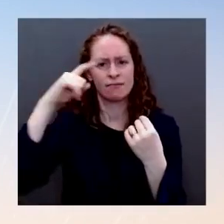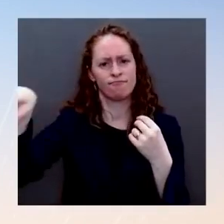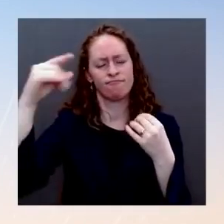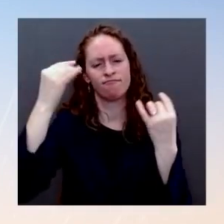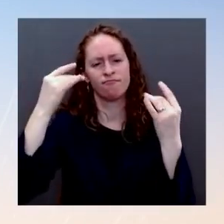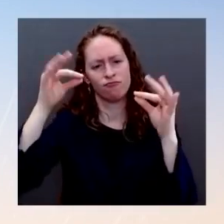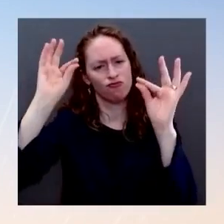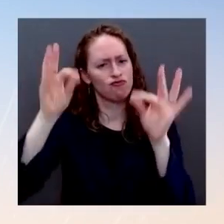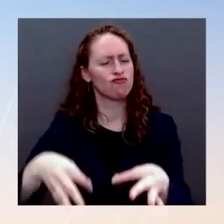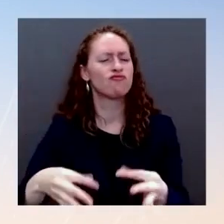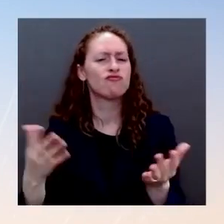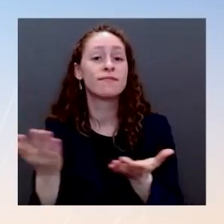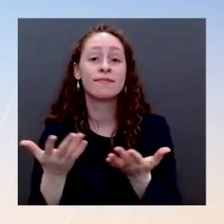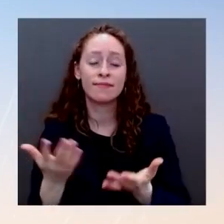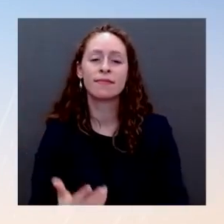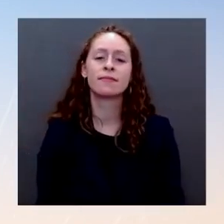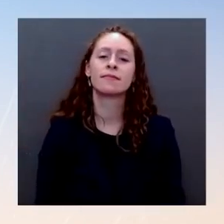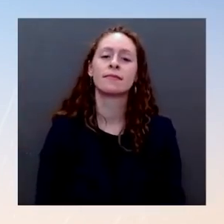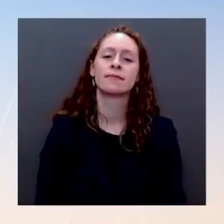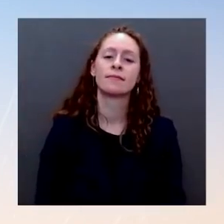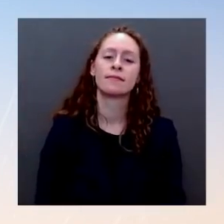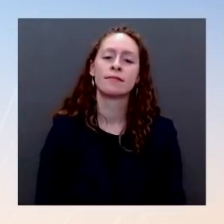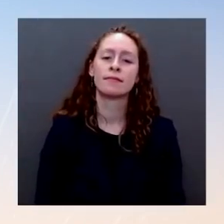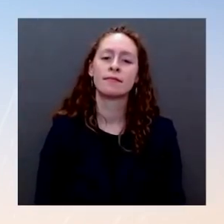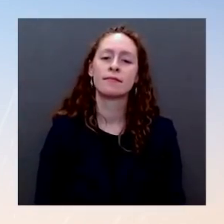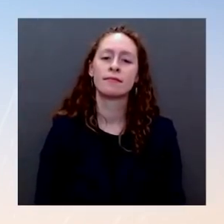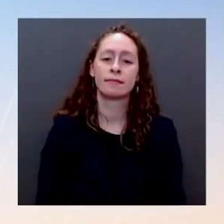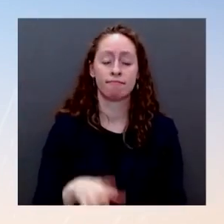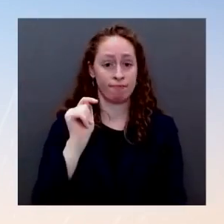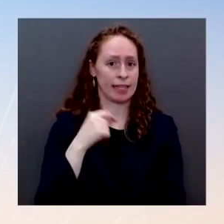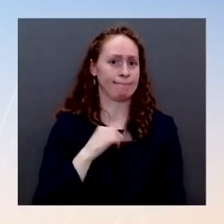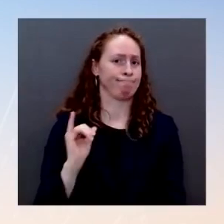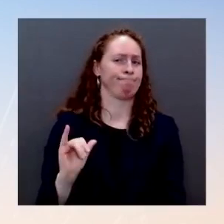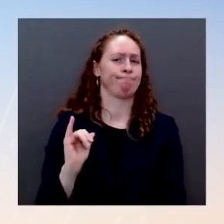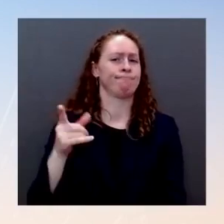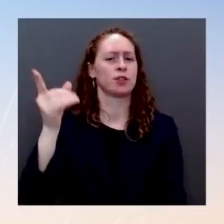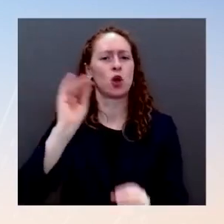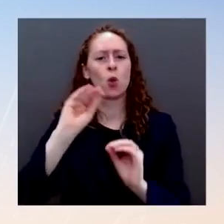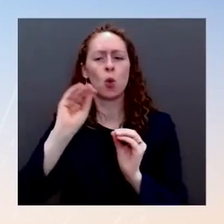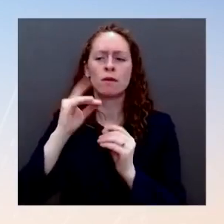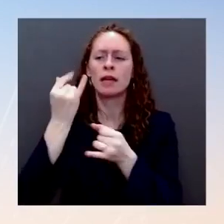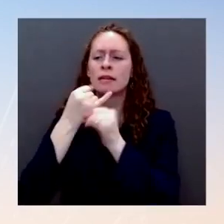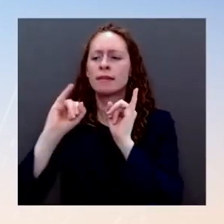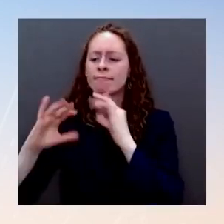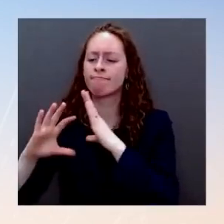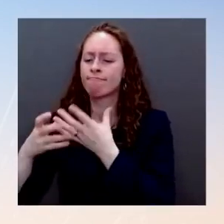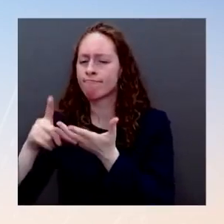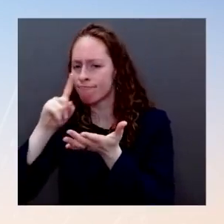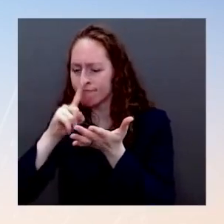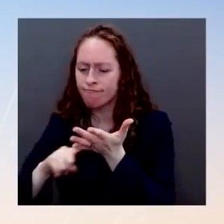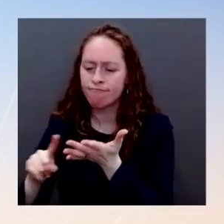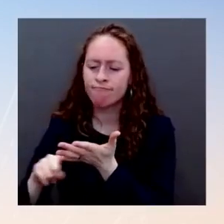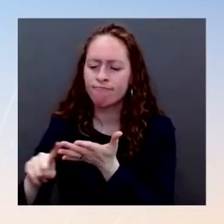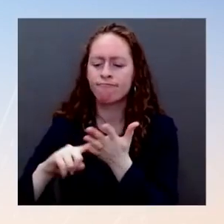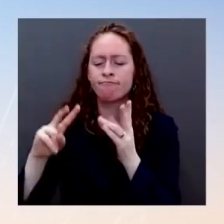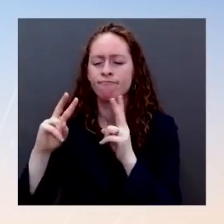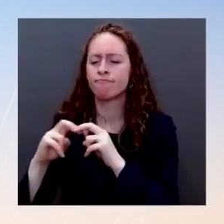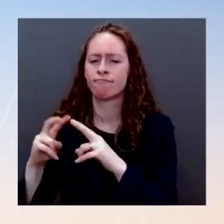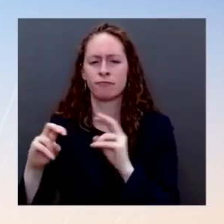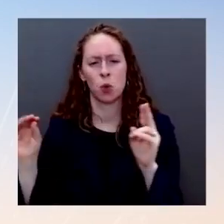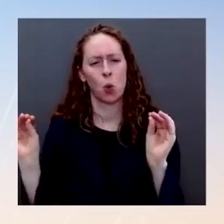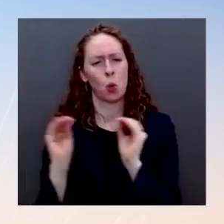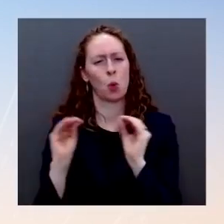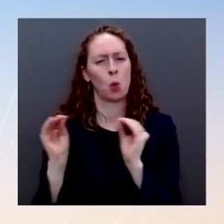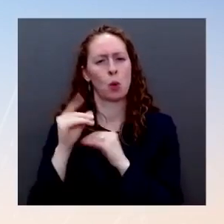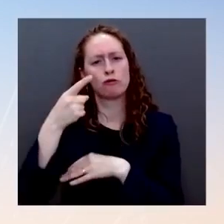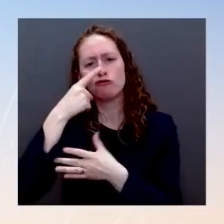that we saw for authorizations for the vaccines themselves. We haven't seen that with boosters. A couple examples: on the 19th of November,